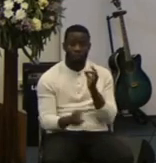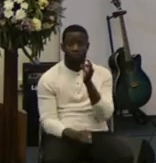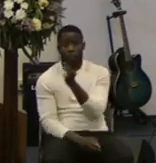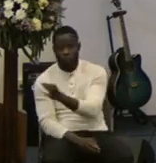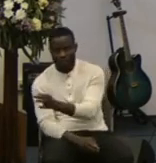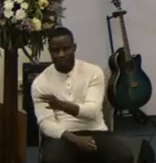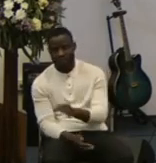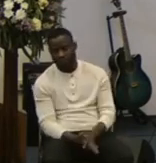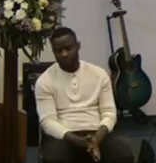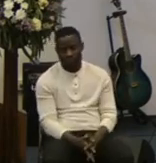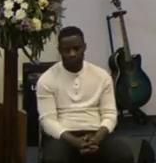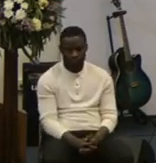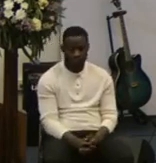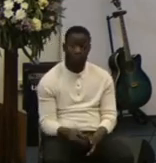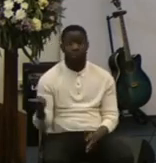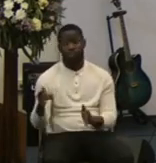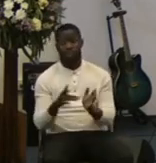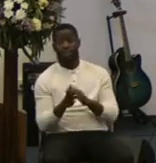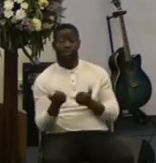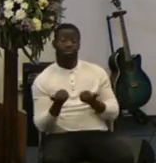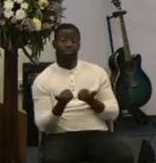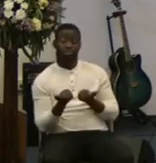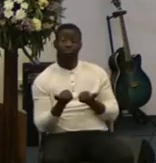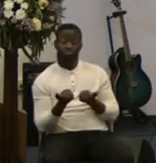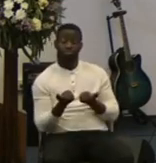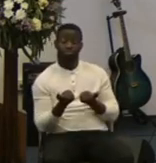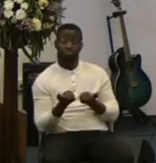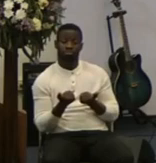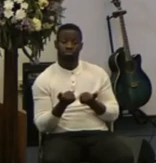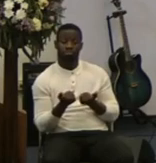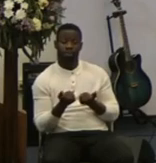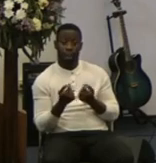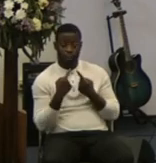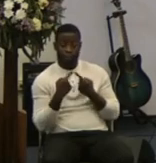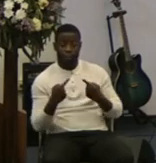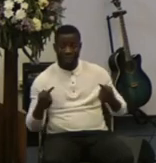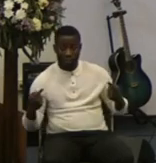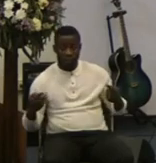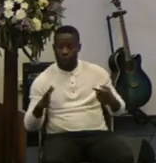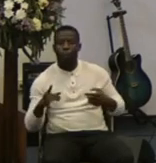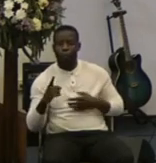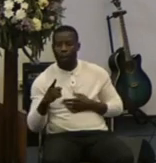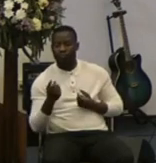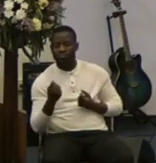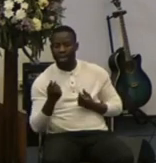request? Well, Jesus does appear to heal her. We're not, doesn't mention that he heals